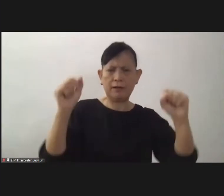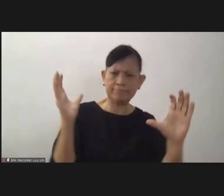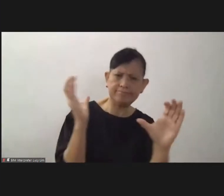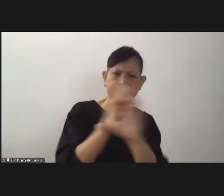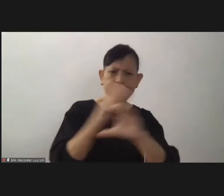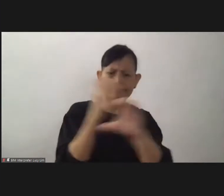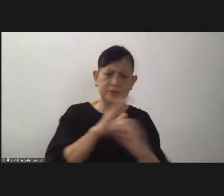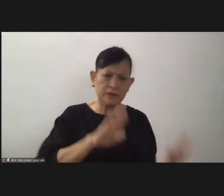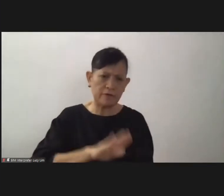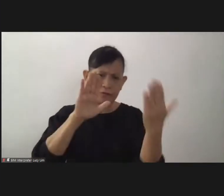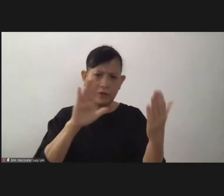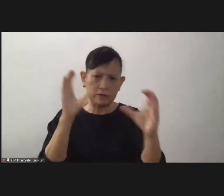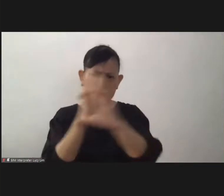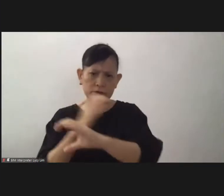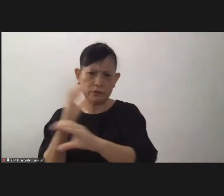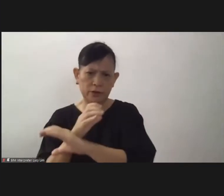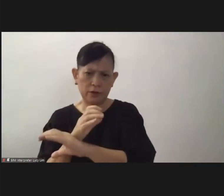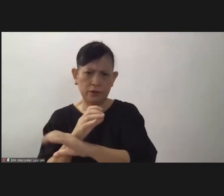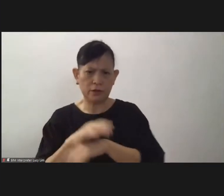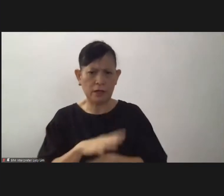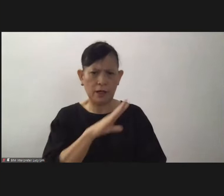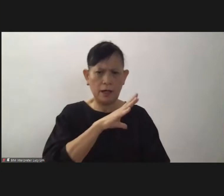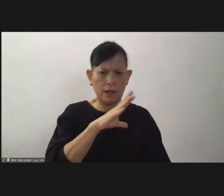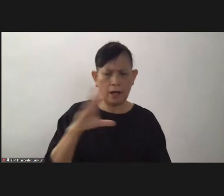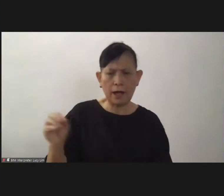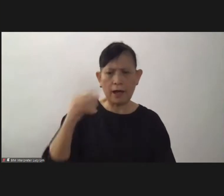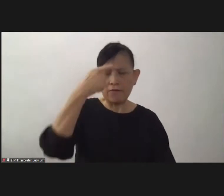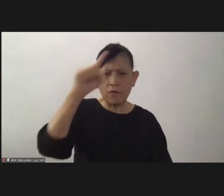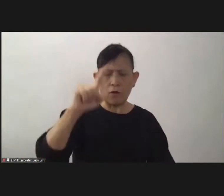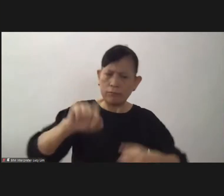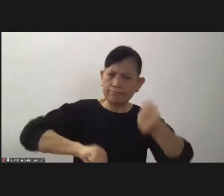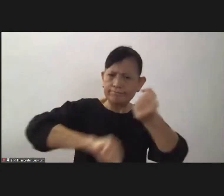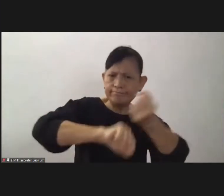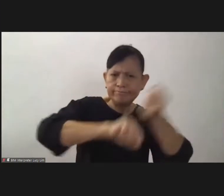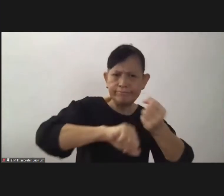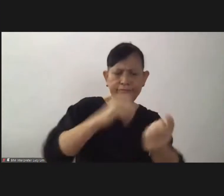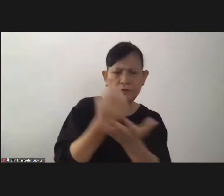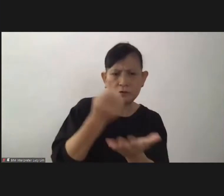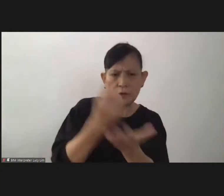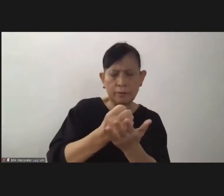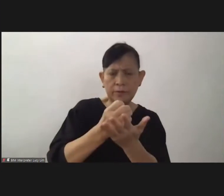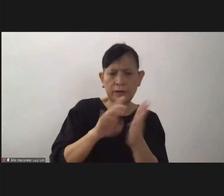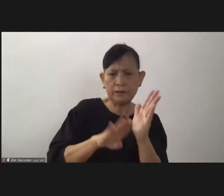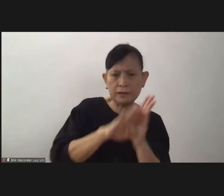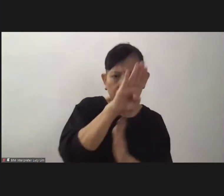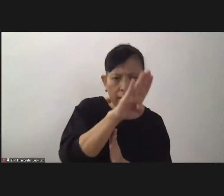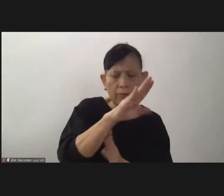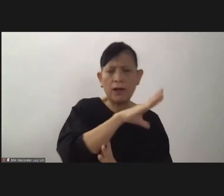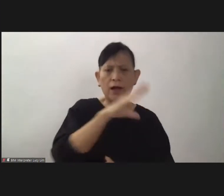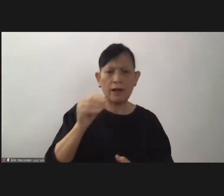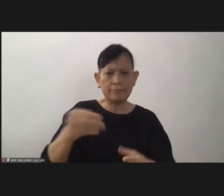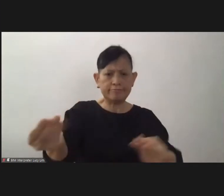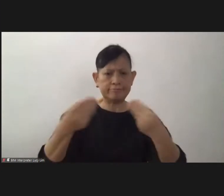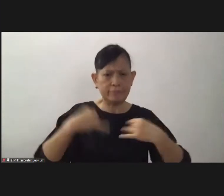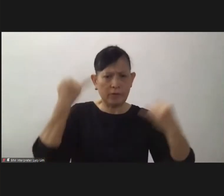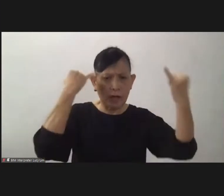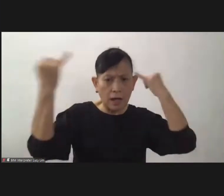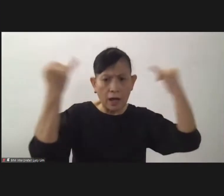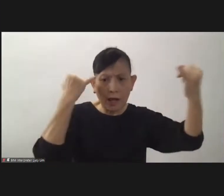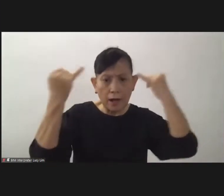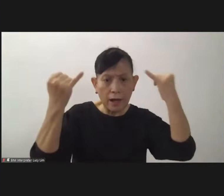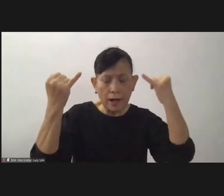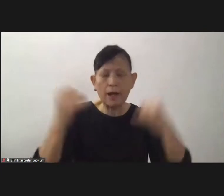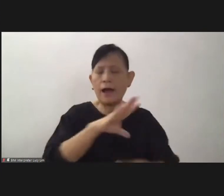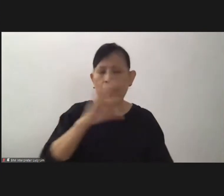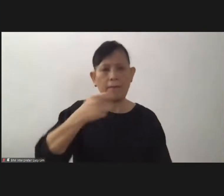and contentious matters, to contribute to social and economic development, to put forth ideas that will make the nation a